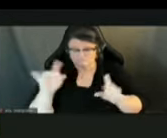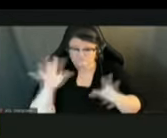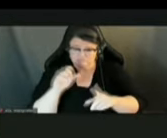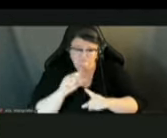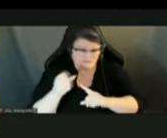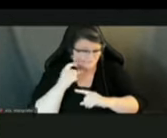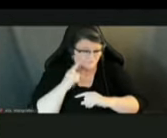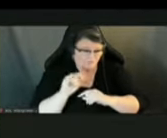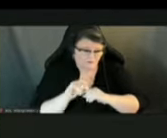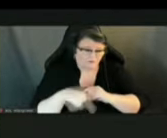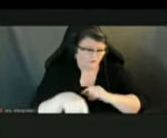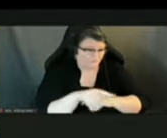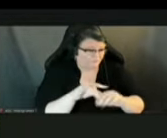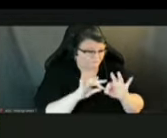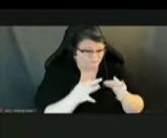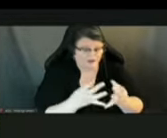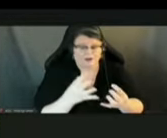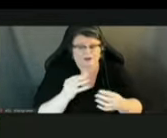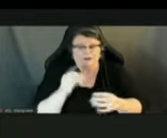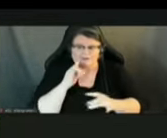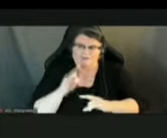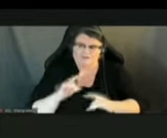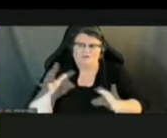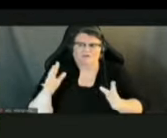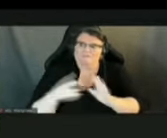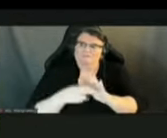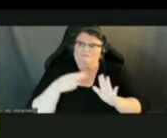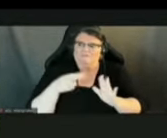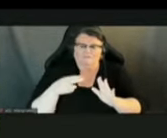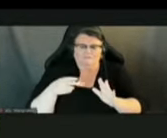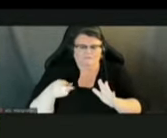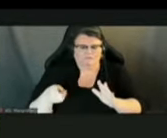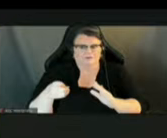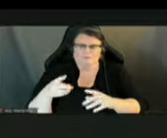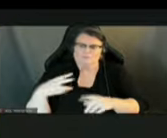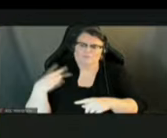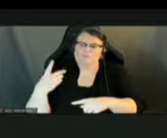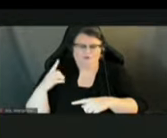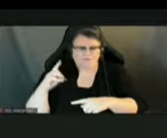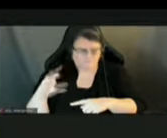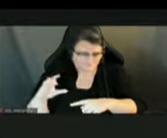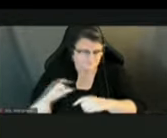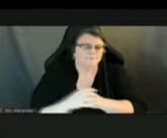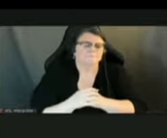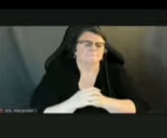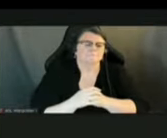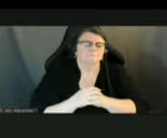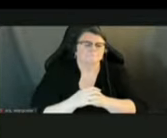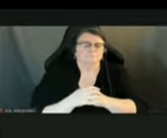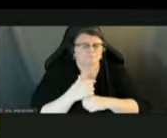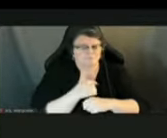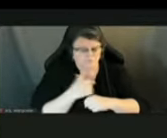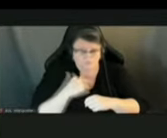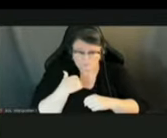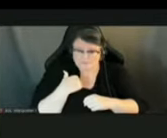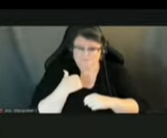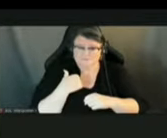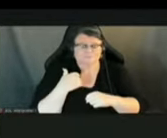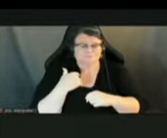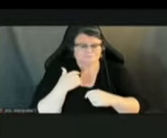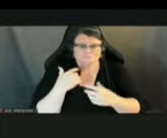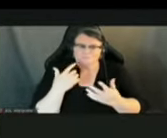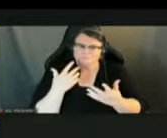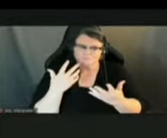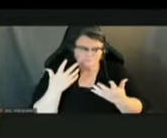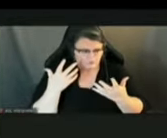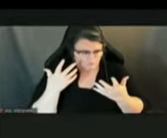for our city. The fact that we are going all out to make sure that these families are